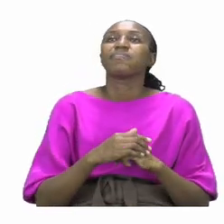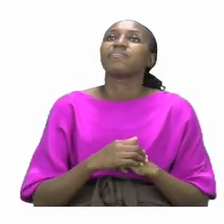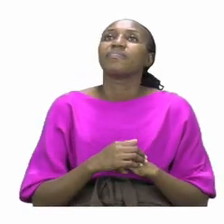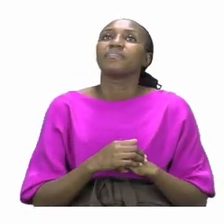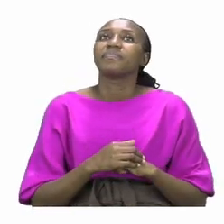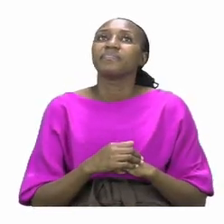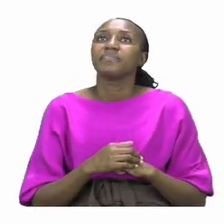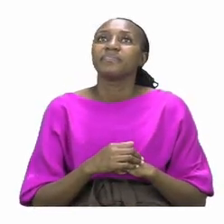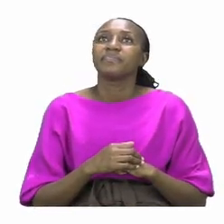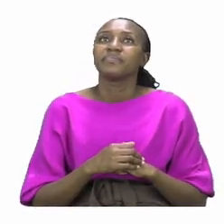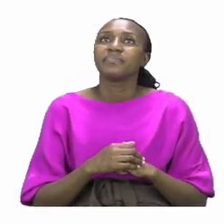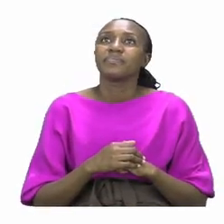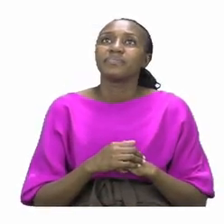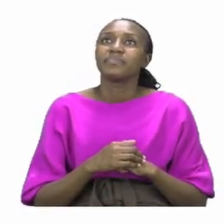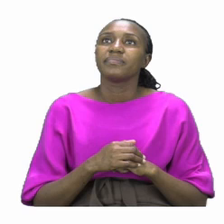radish, and